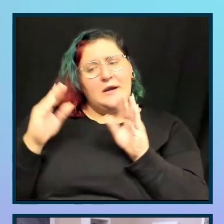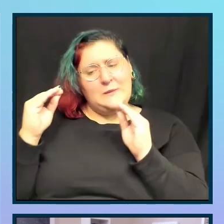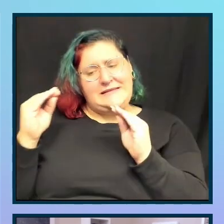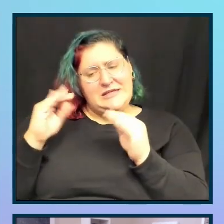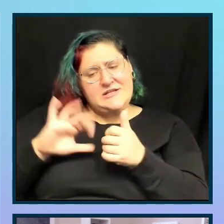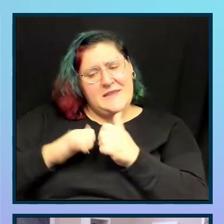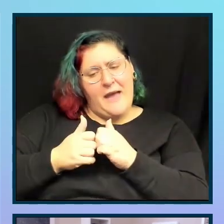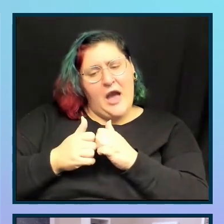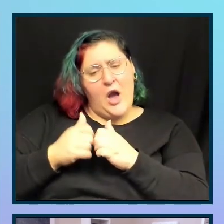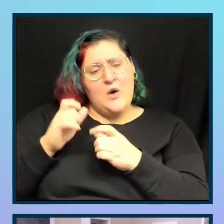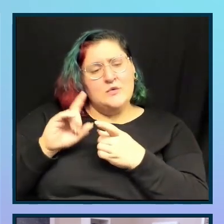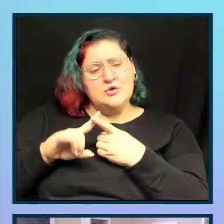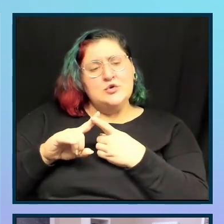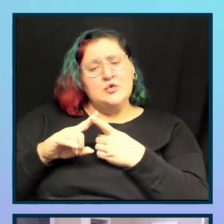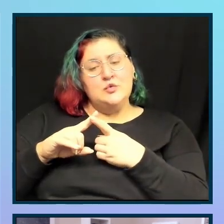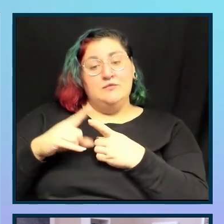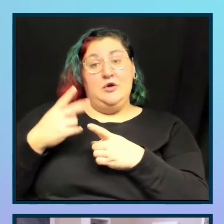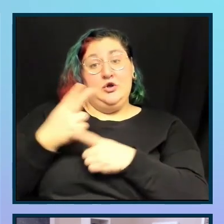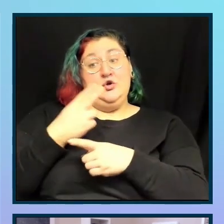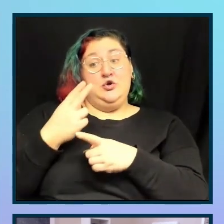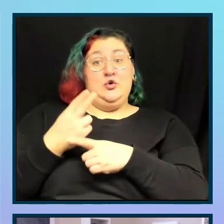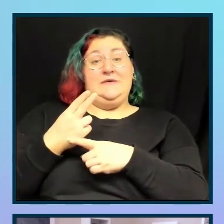we expect them to see.